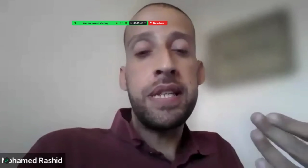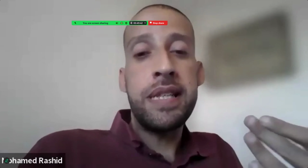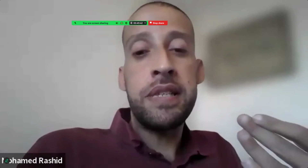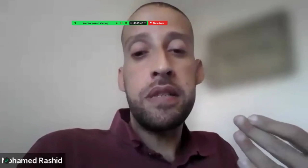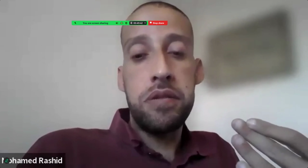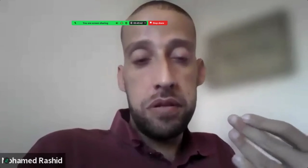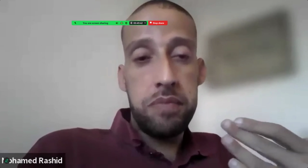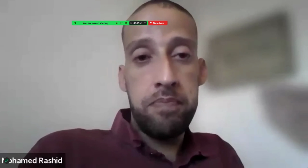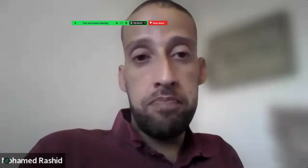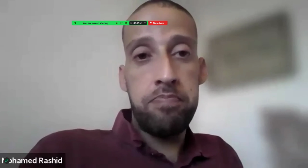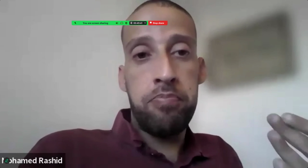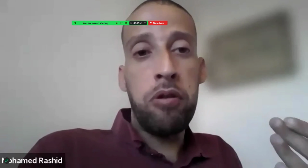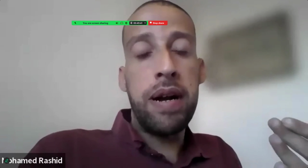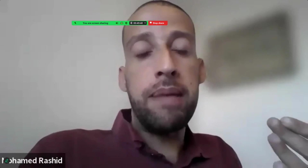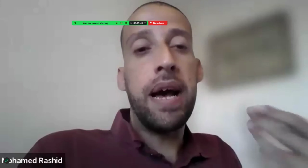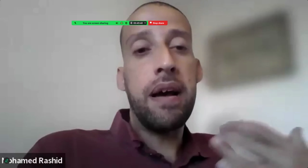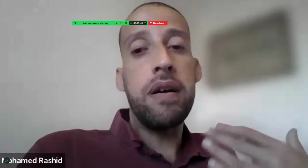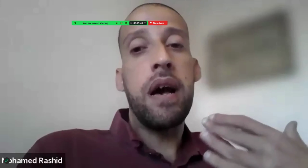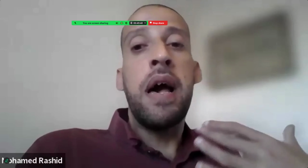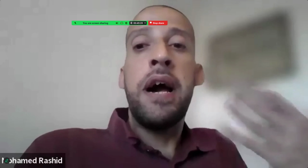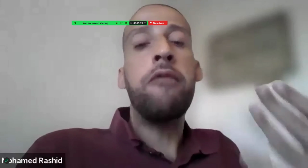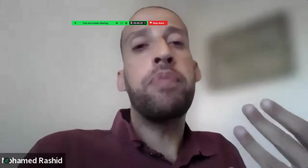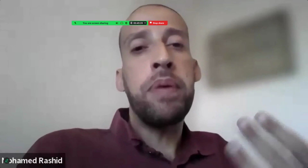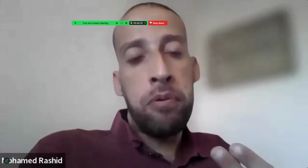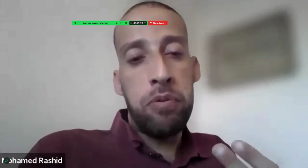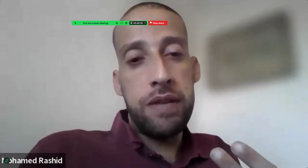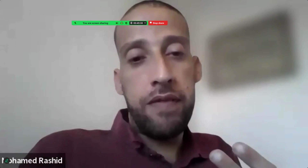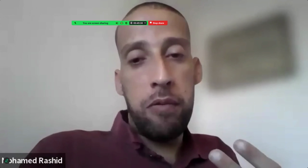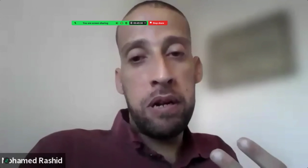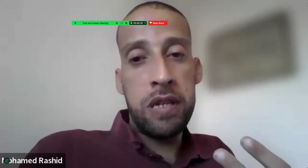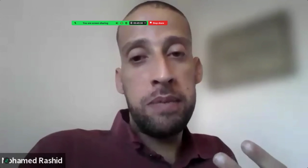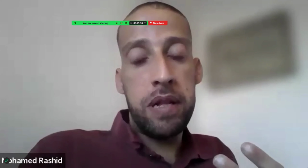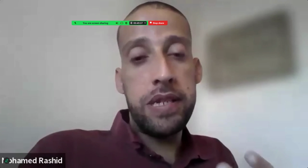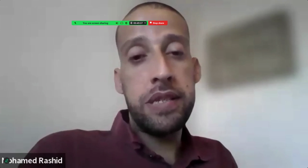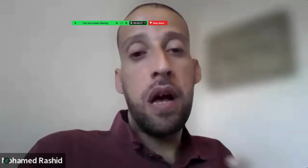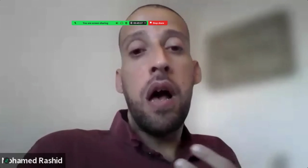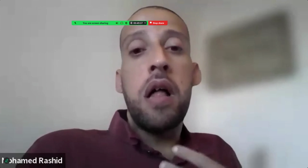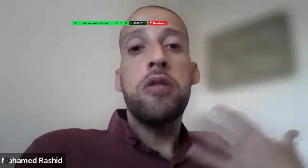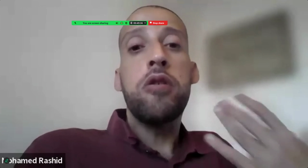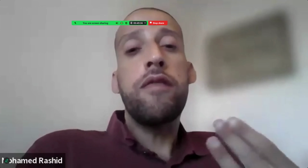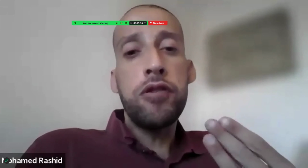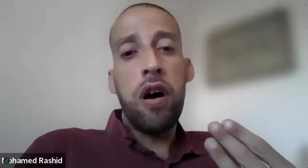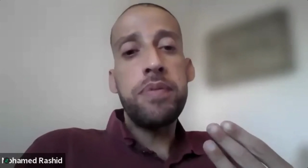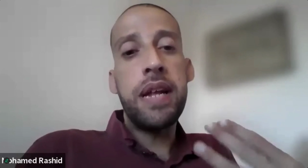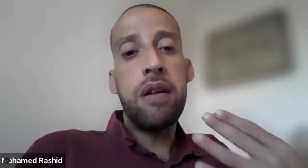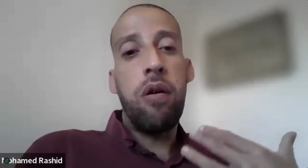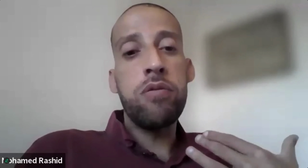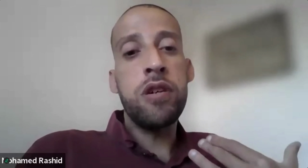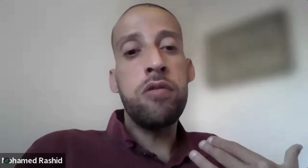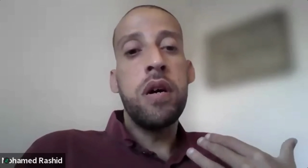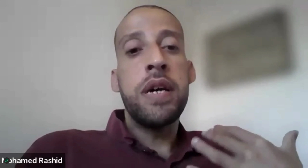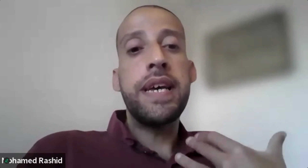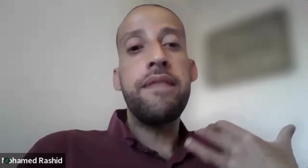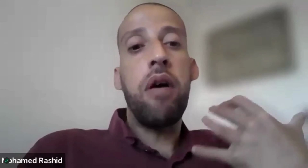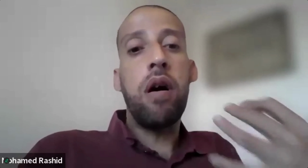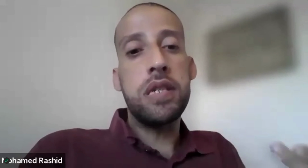I went to this program that helps people with developmental disabilities look for jobs and